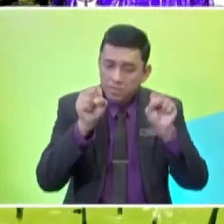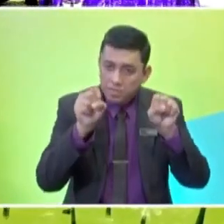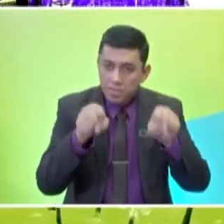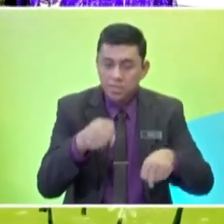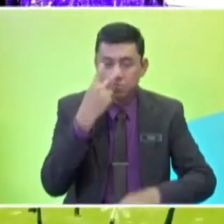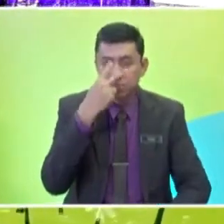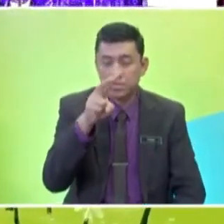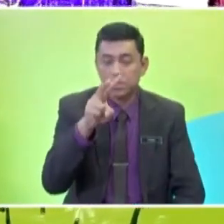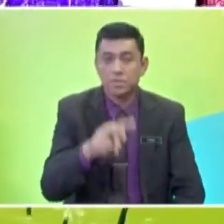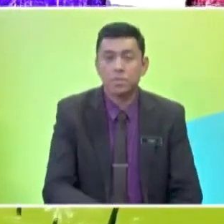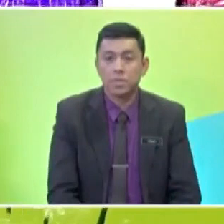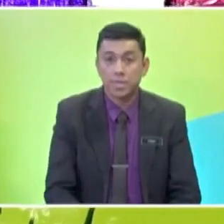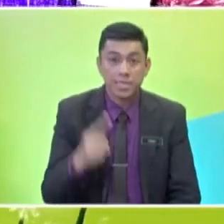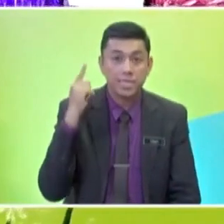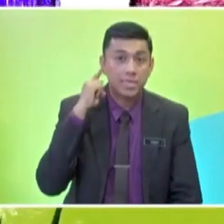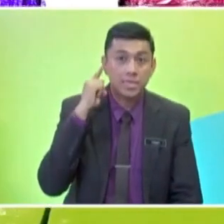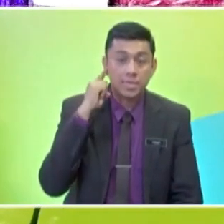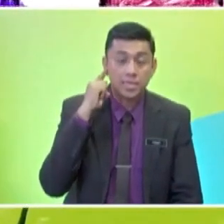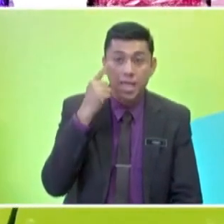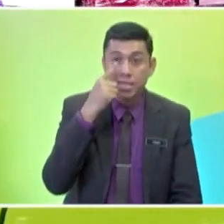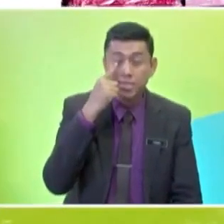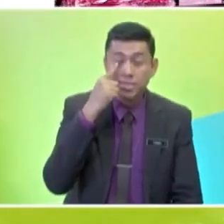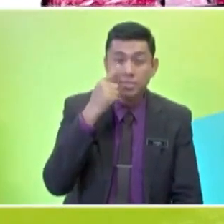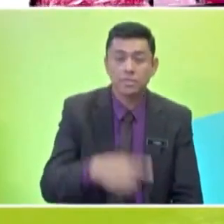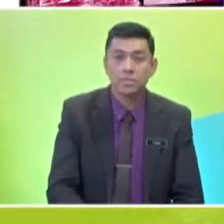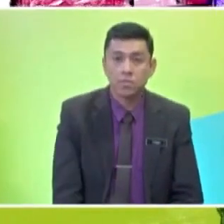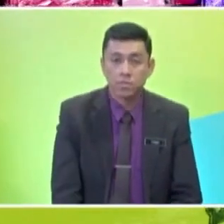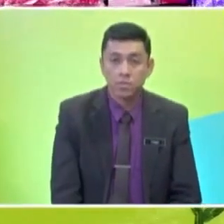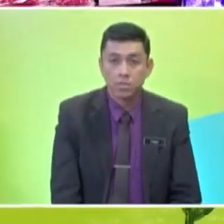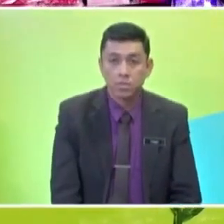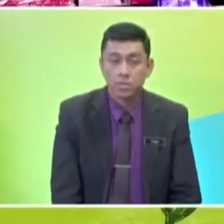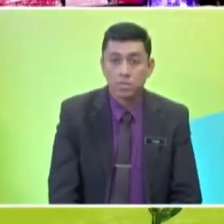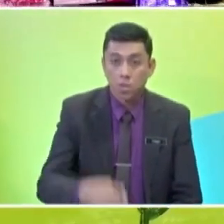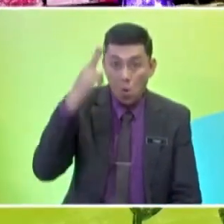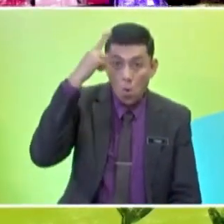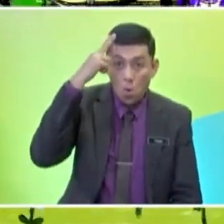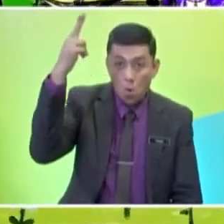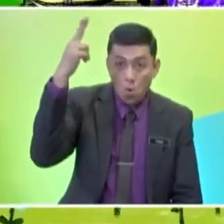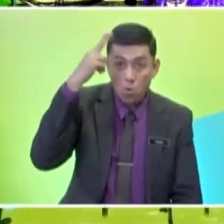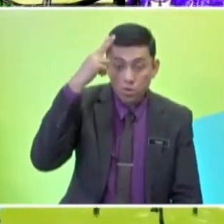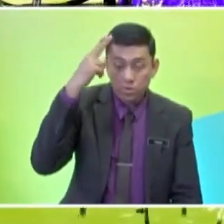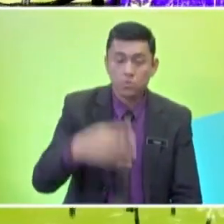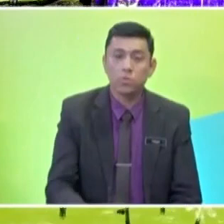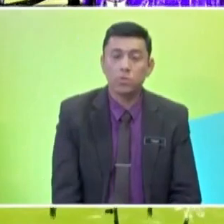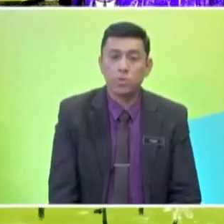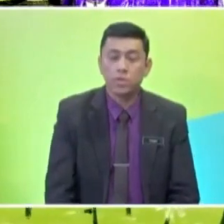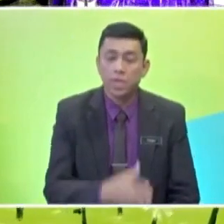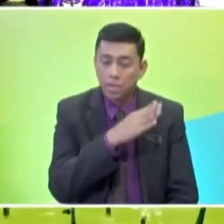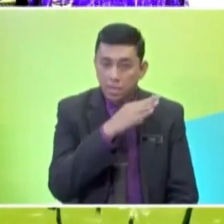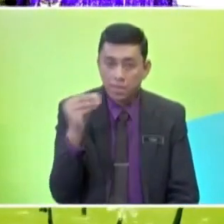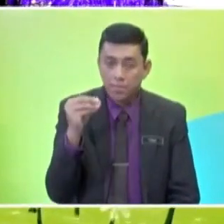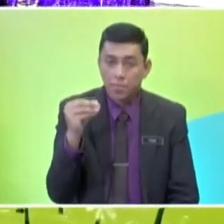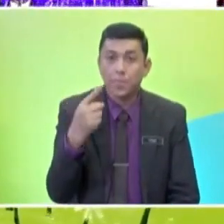ear. Okay. Eyes. Horn, I think. Okay, horn. And also